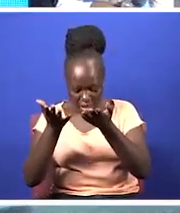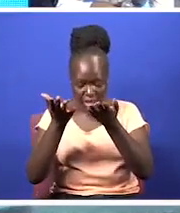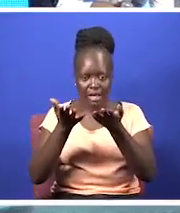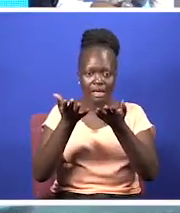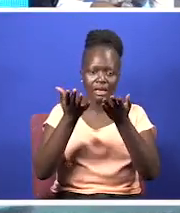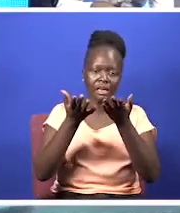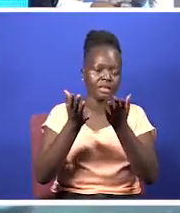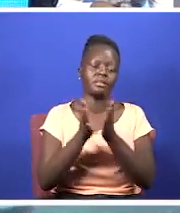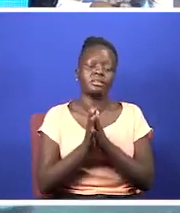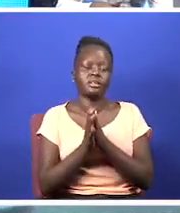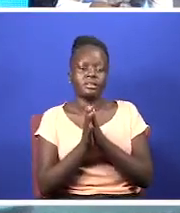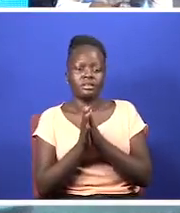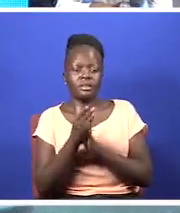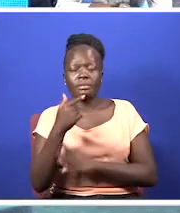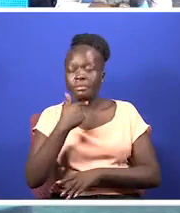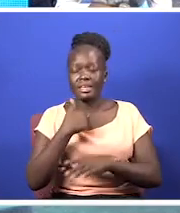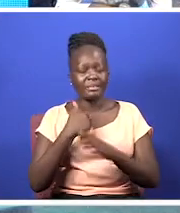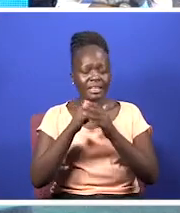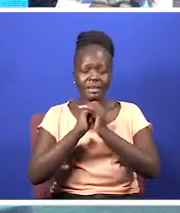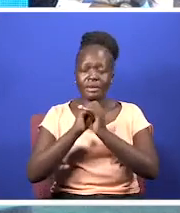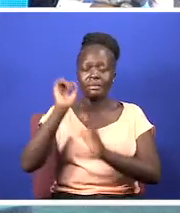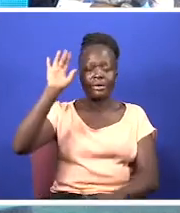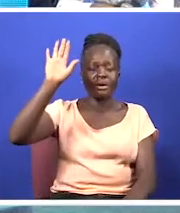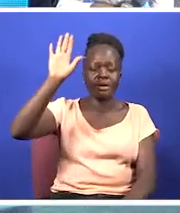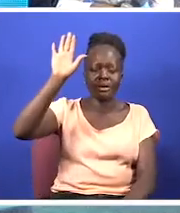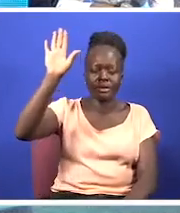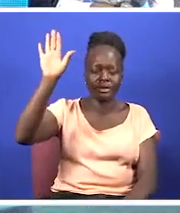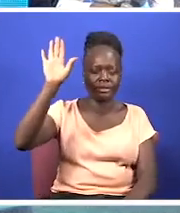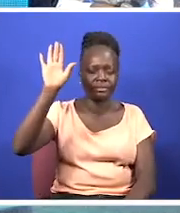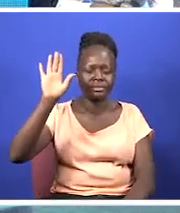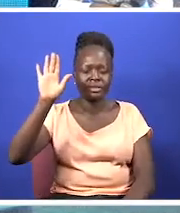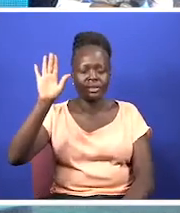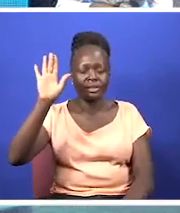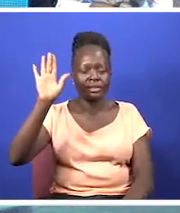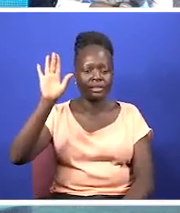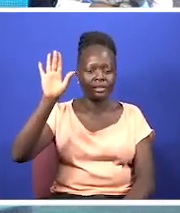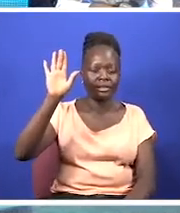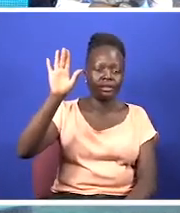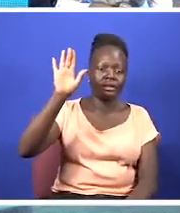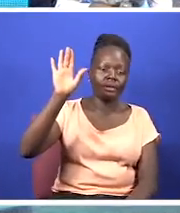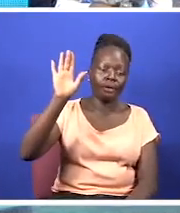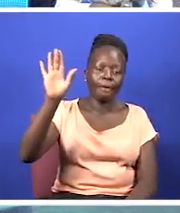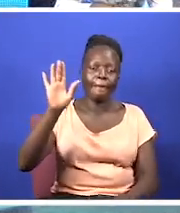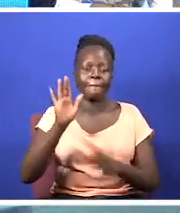kuabudu. Na kuabudu, yes. Mimi na kuabudu. Asante, Yesu.